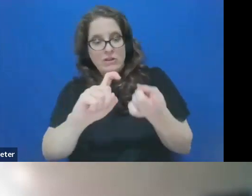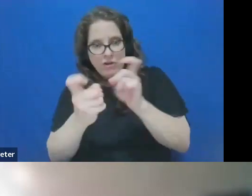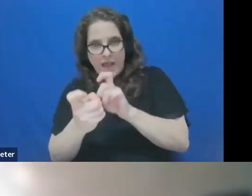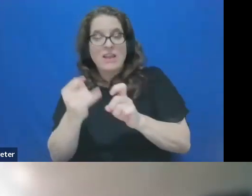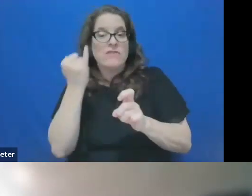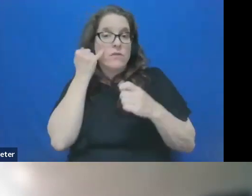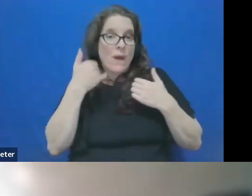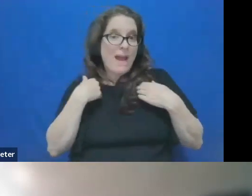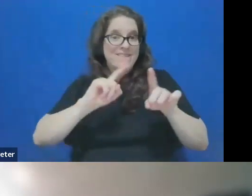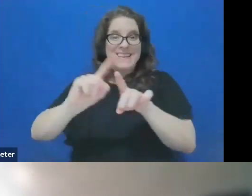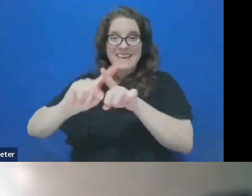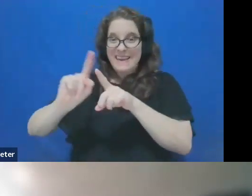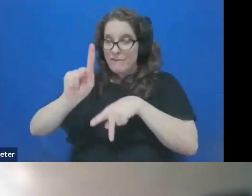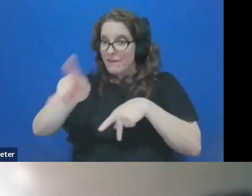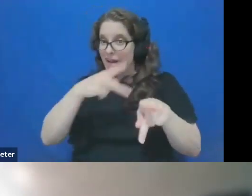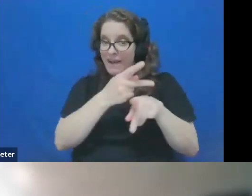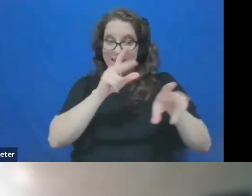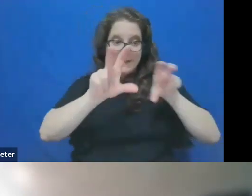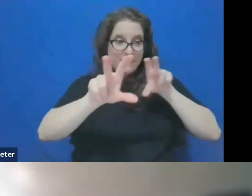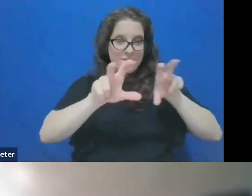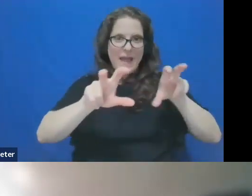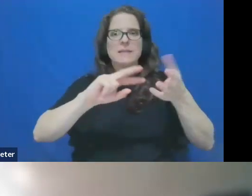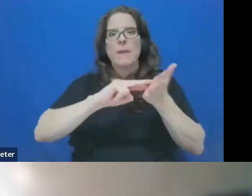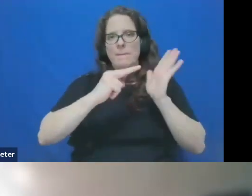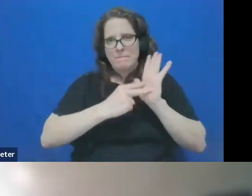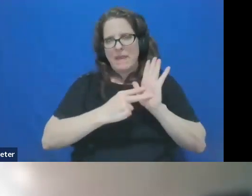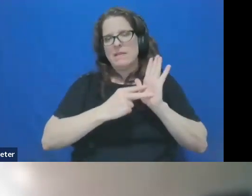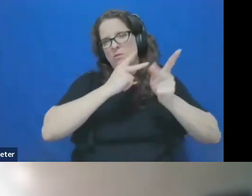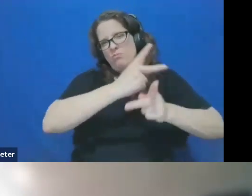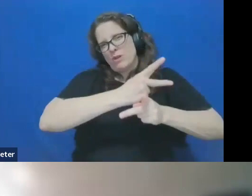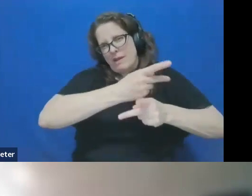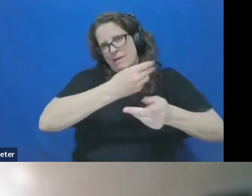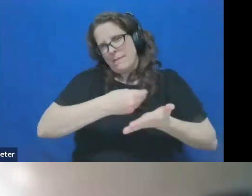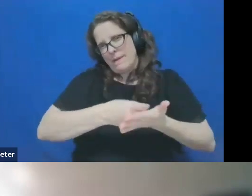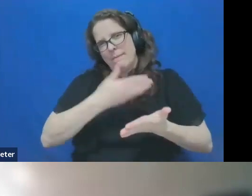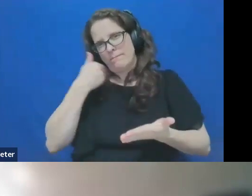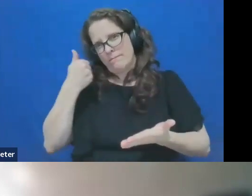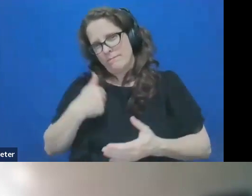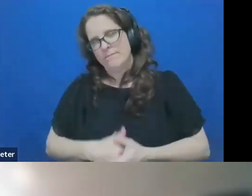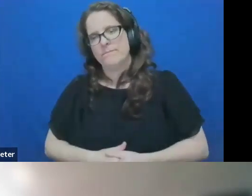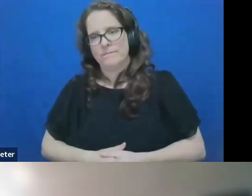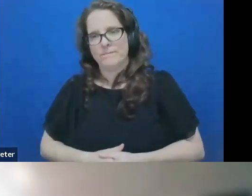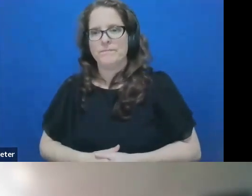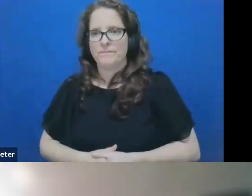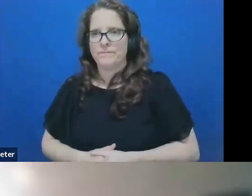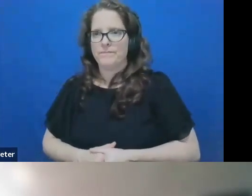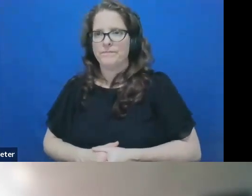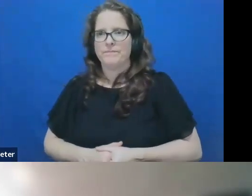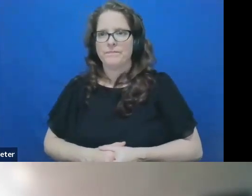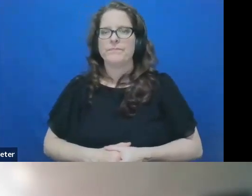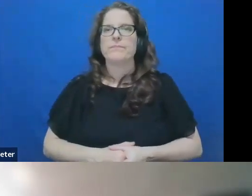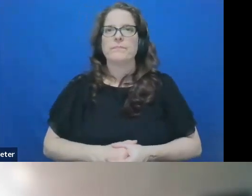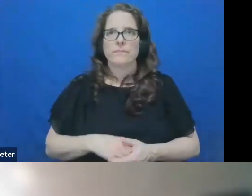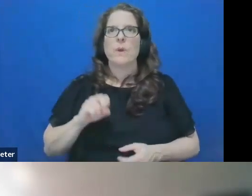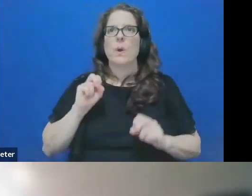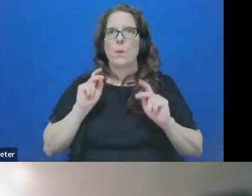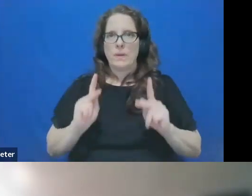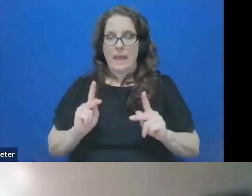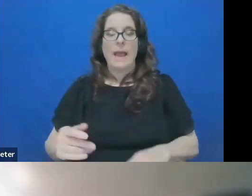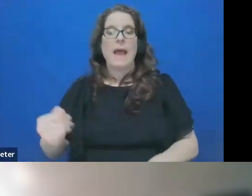thing. So it can be a variety of different investments. All right, if